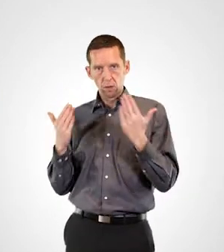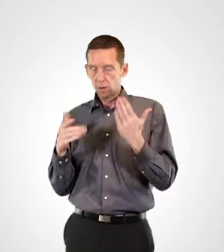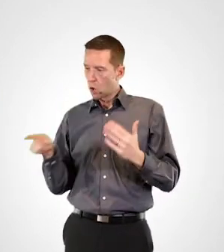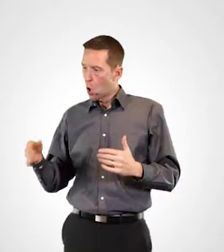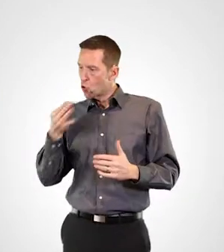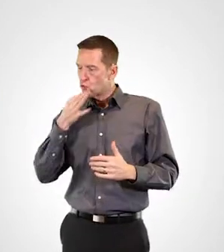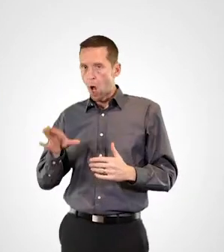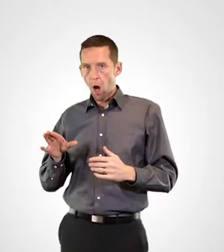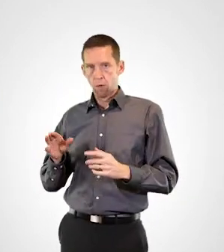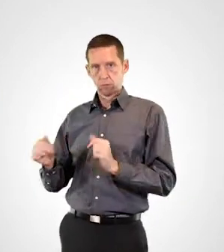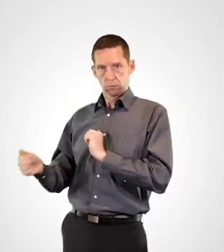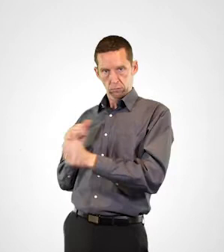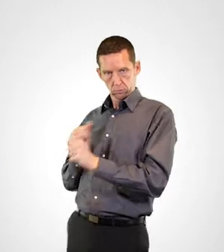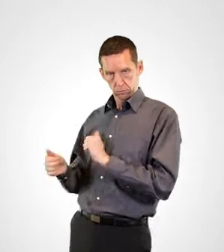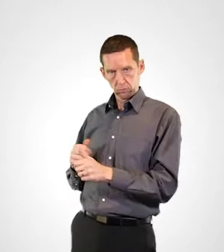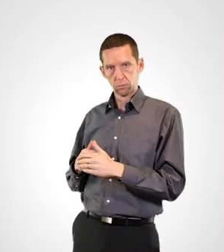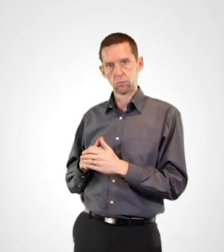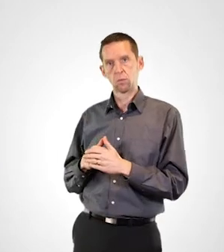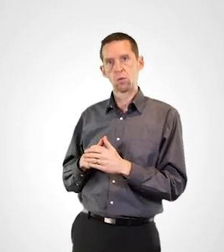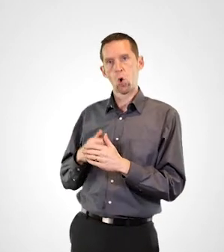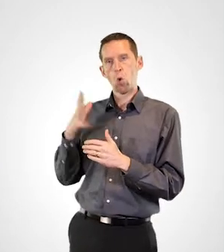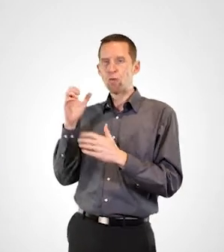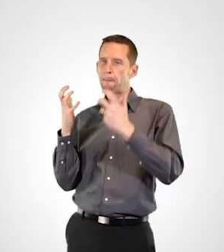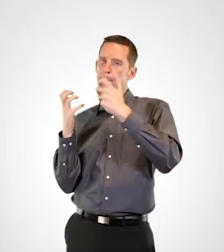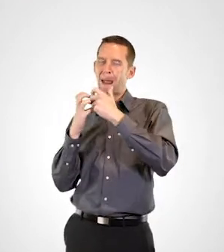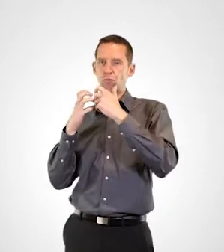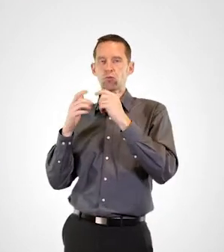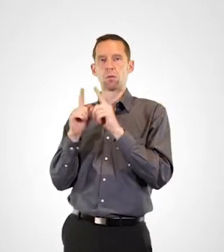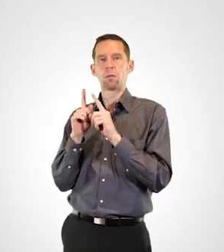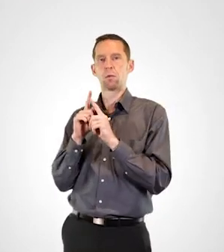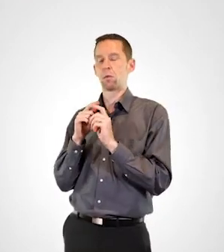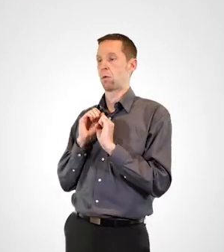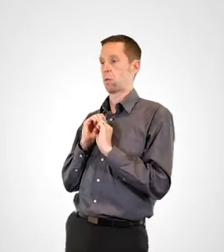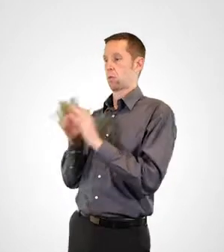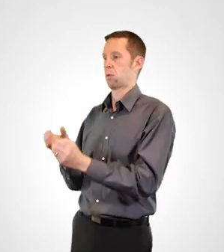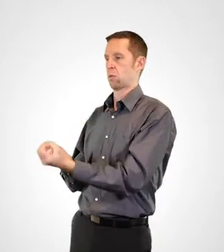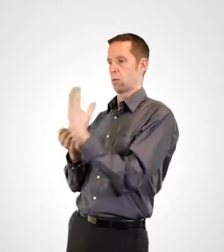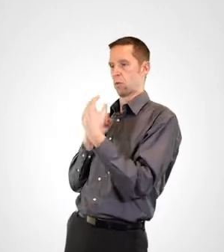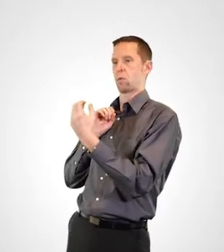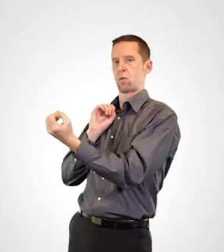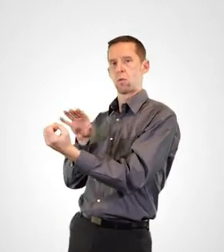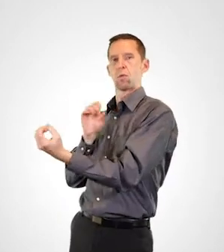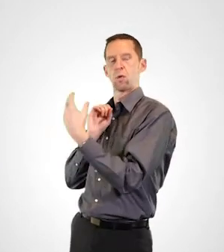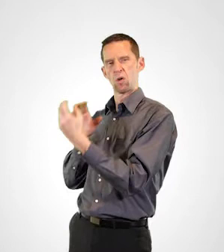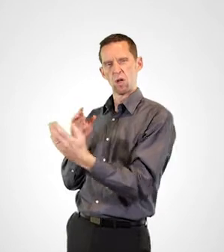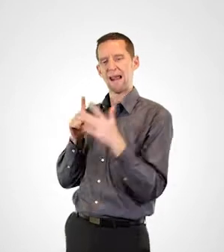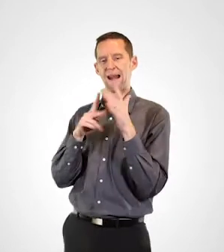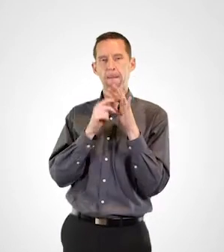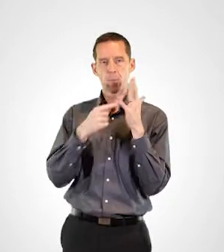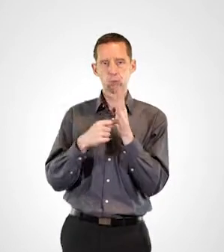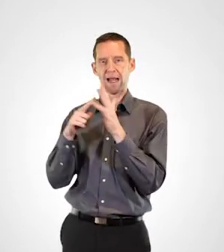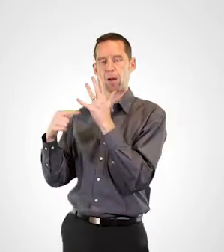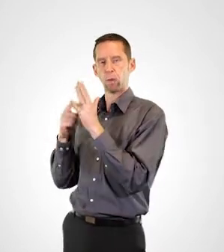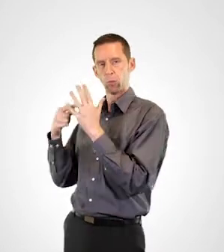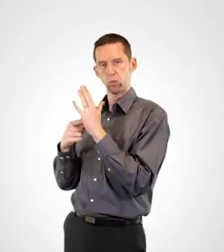child turn taking, in an ideal world we'd see these matching. You know, with input we get output, and they're fairly close. Most of them